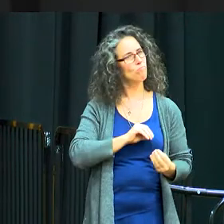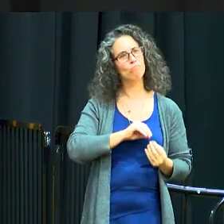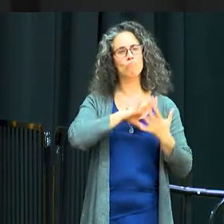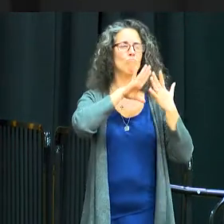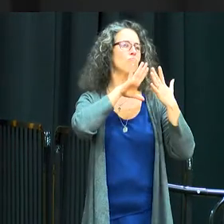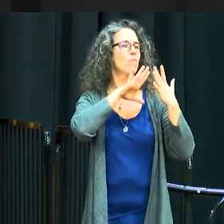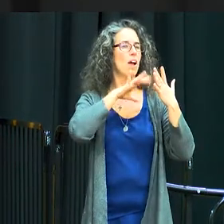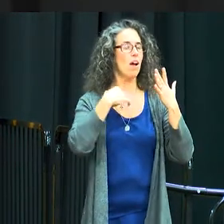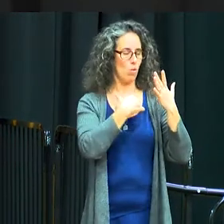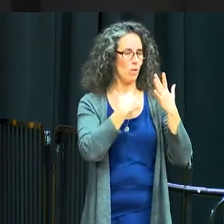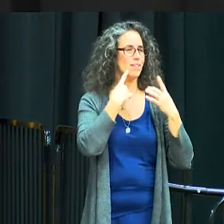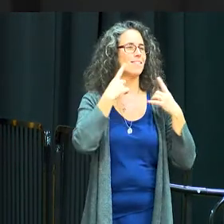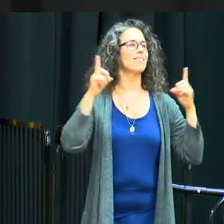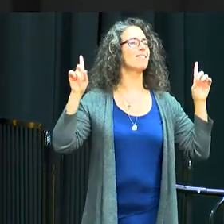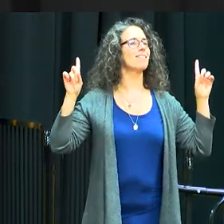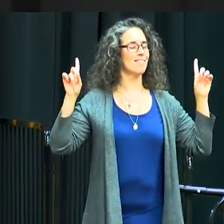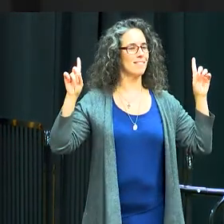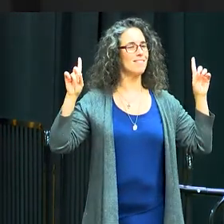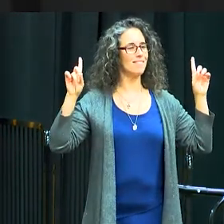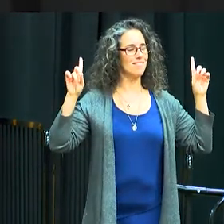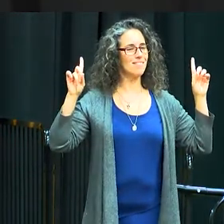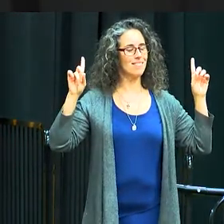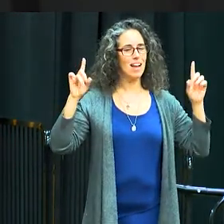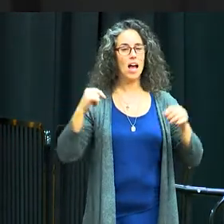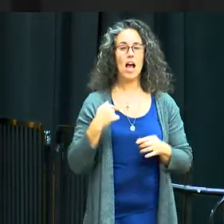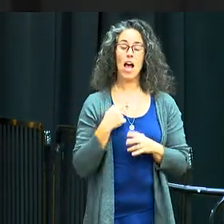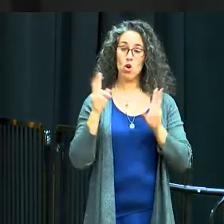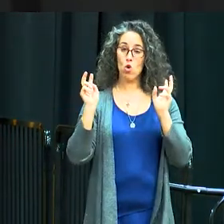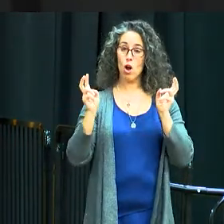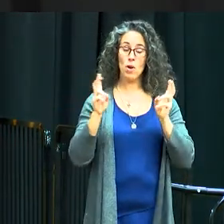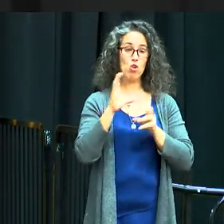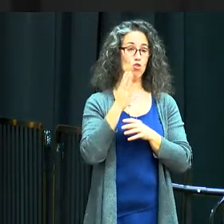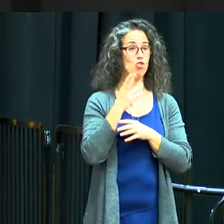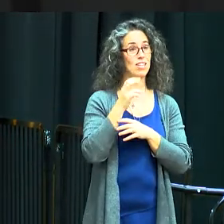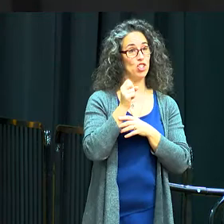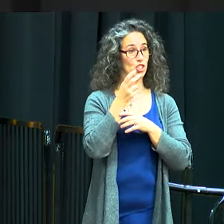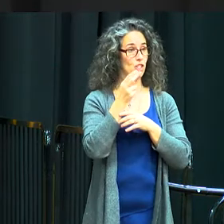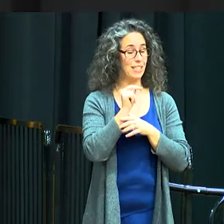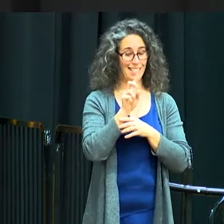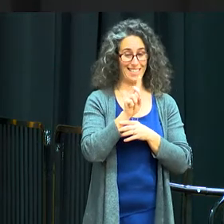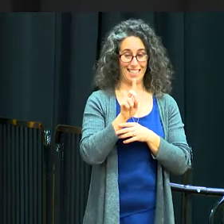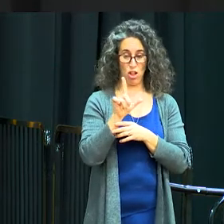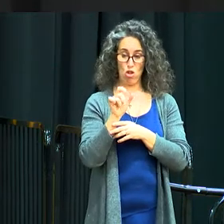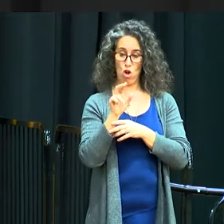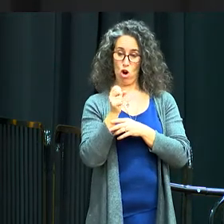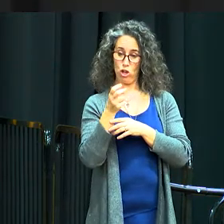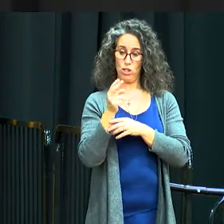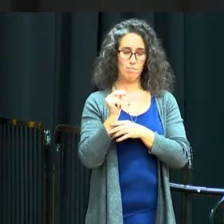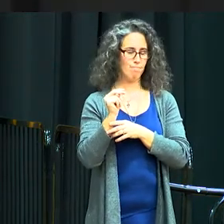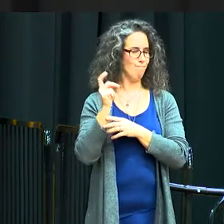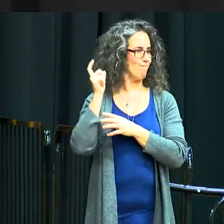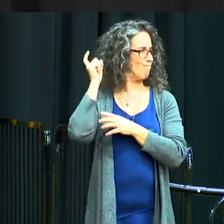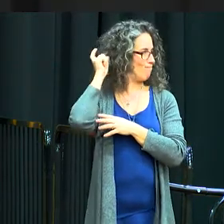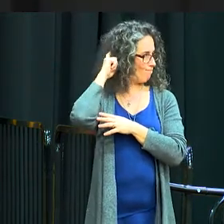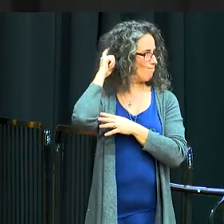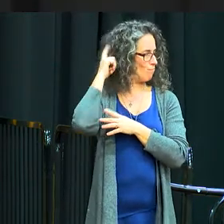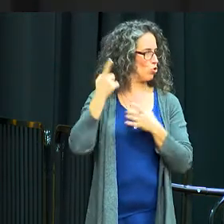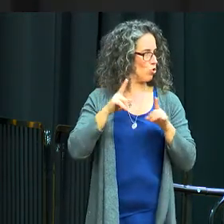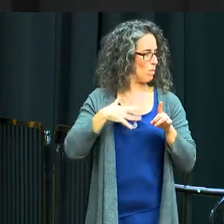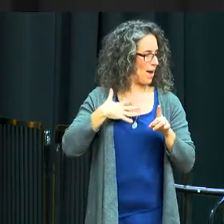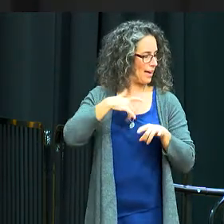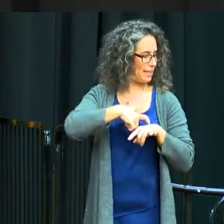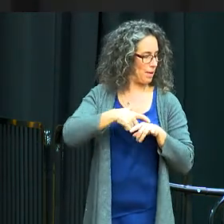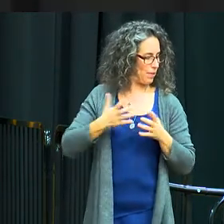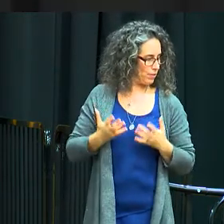succeeded. A quote by poet Christian D. Larson often came to mind during my time at CSM. Believe